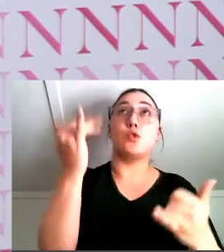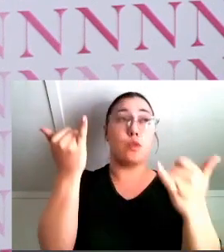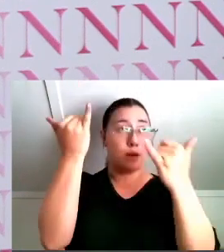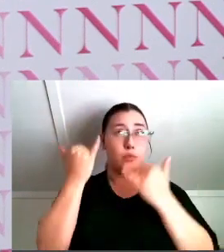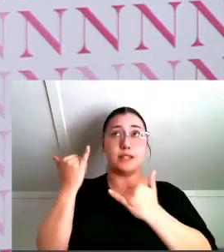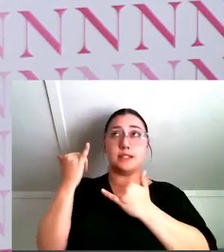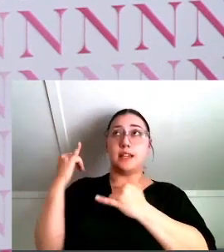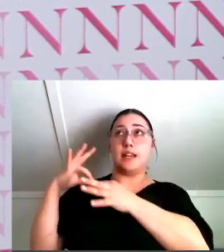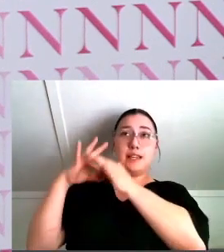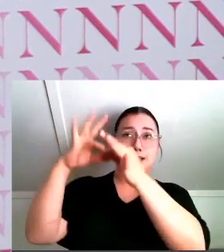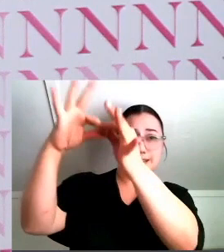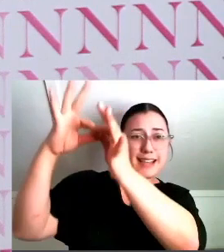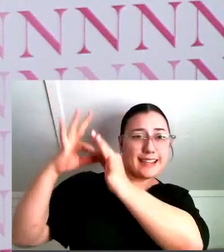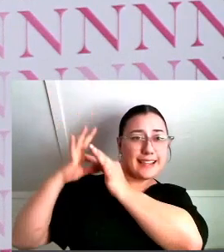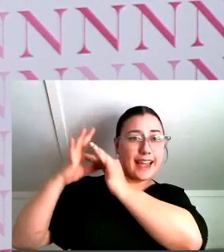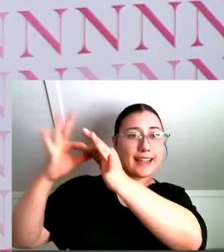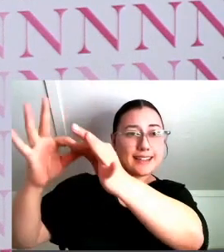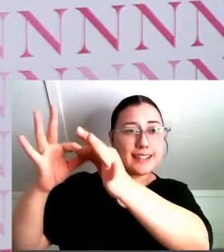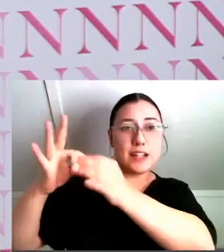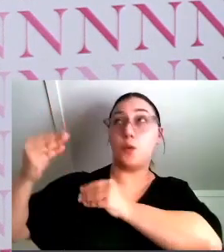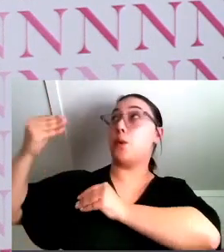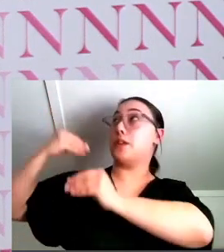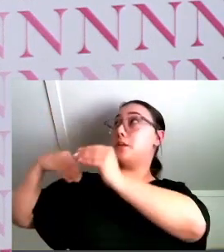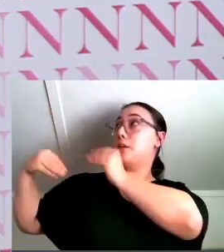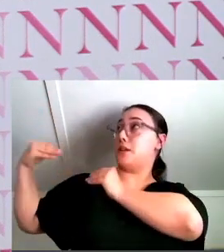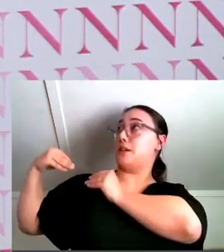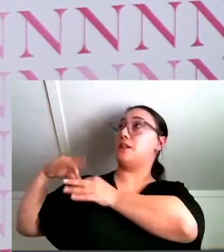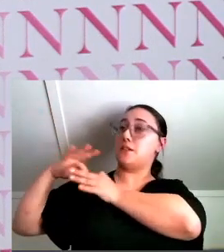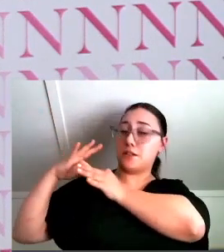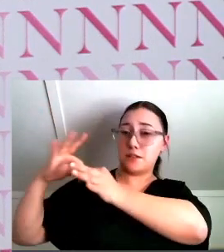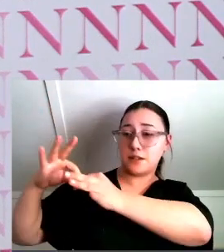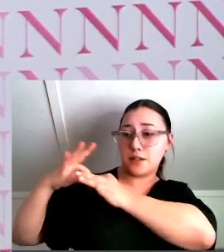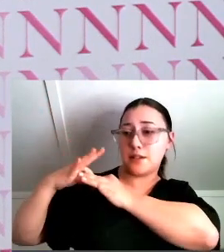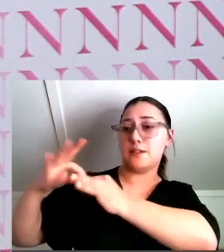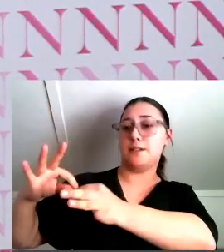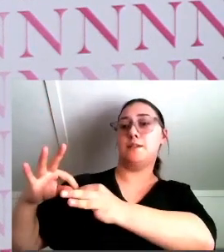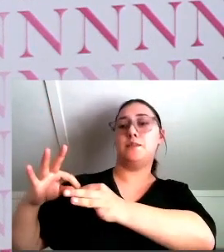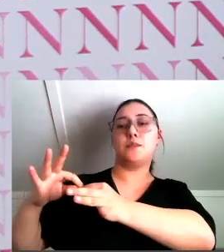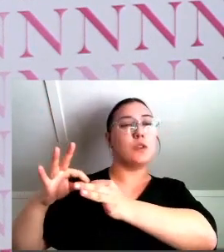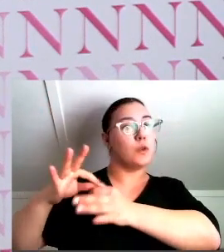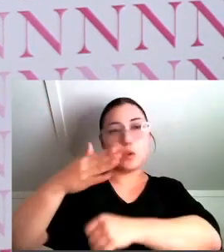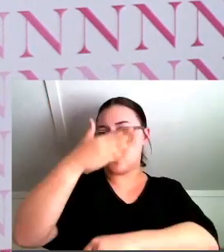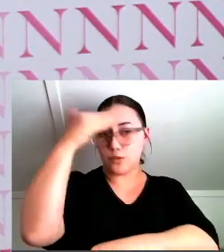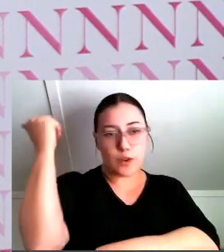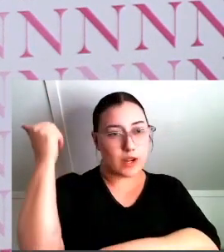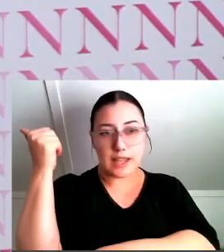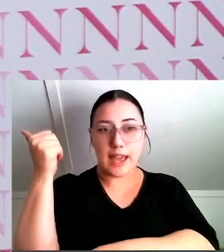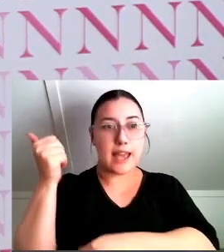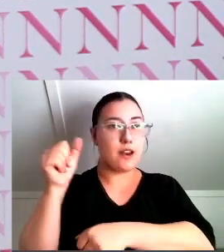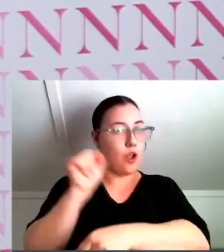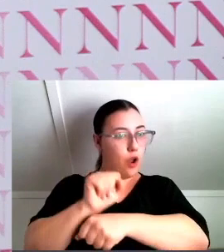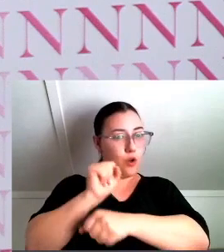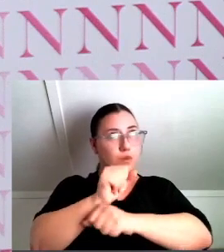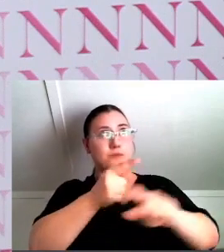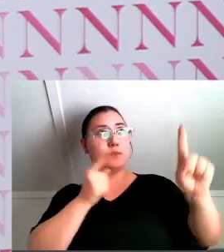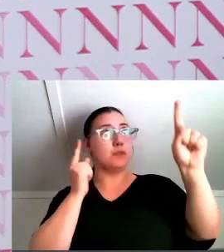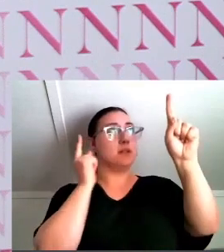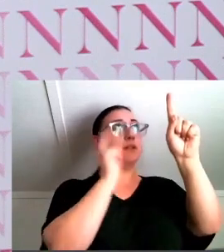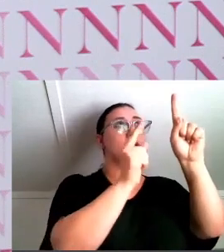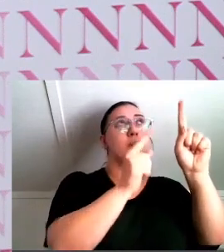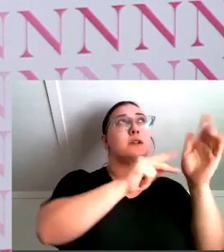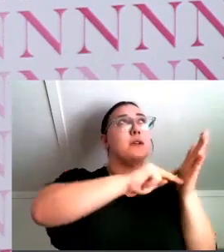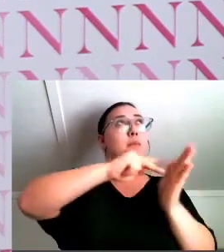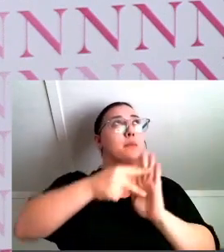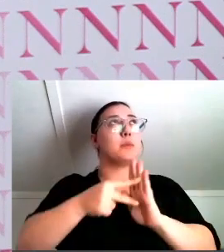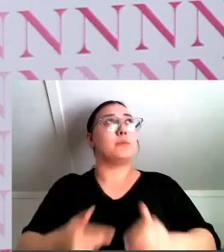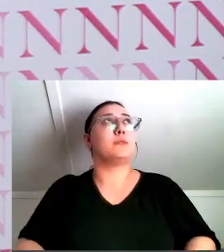ancestors, and that we cannot forget what our obligations are to fulfilling the promises of our lives, that we may not